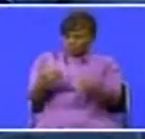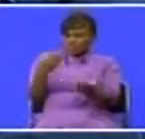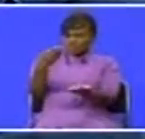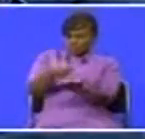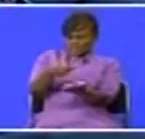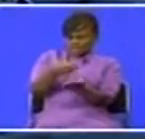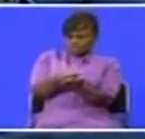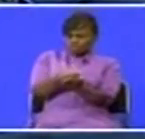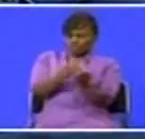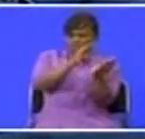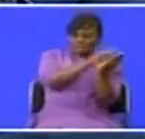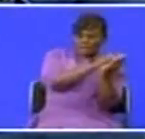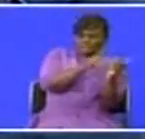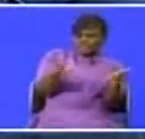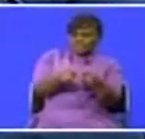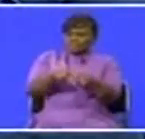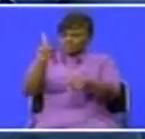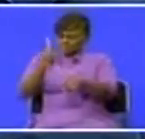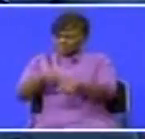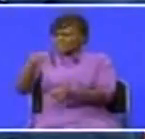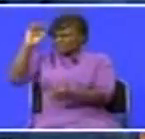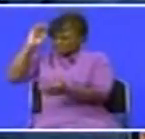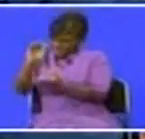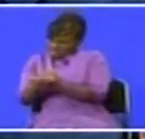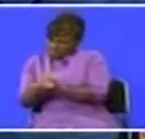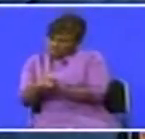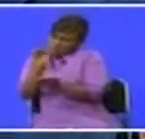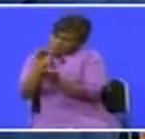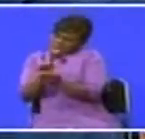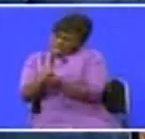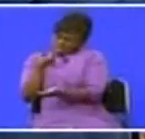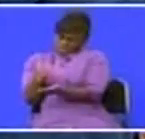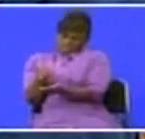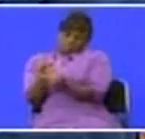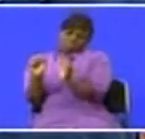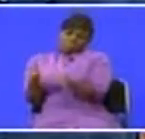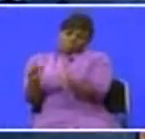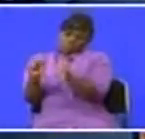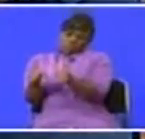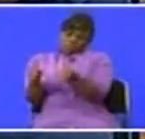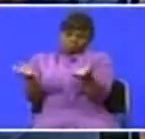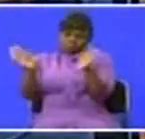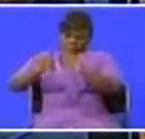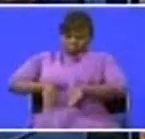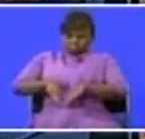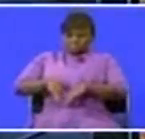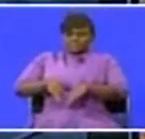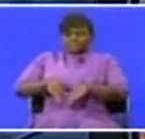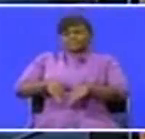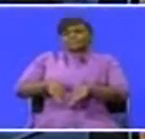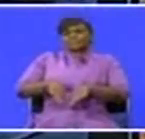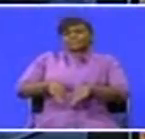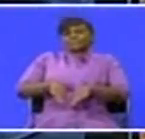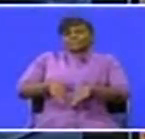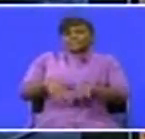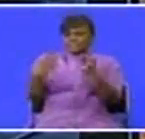financial institution at the same time because they believe that the financial institution might become insolvent. So